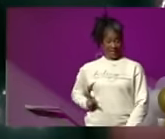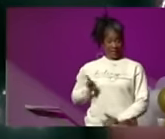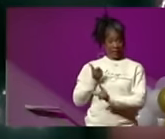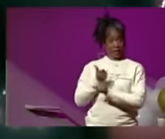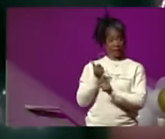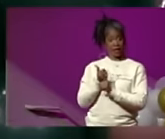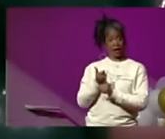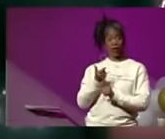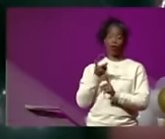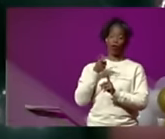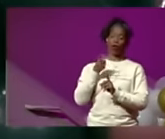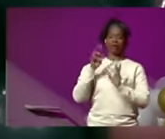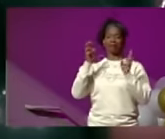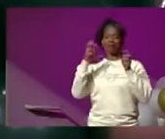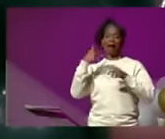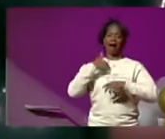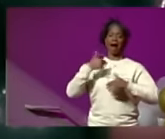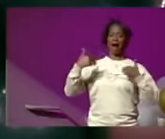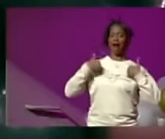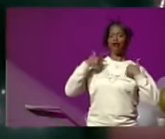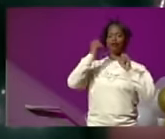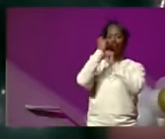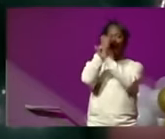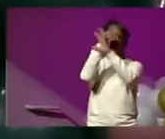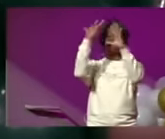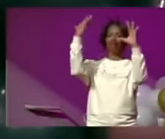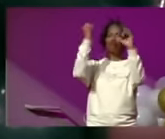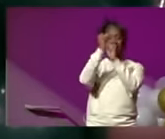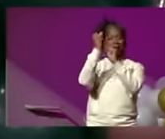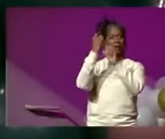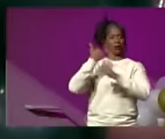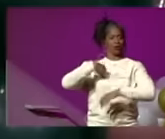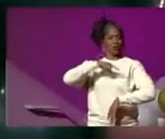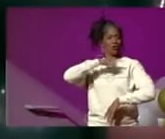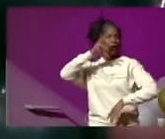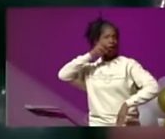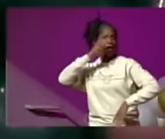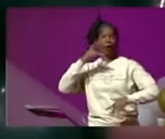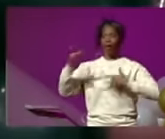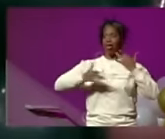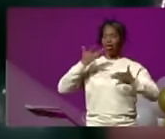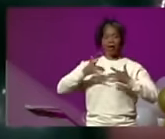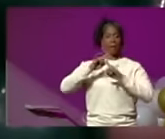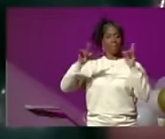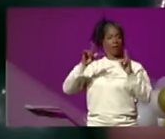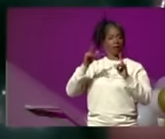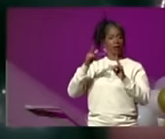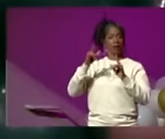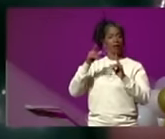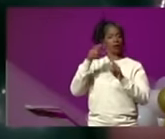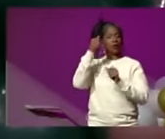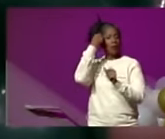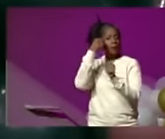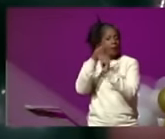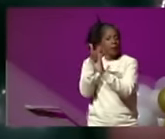dream he articulated was right after the nightmare he narrated.